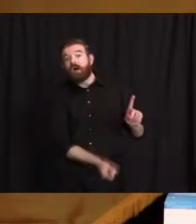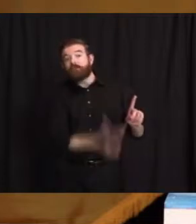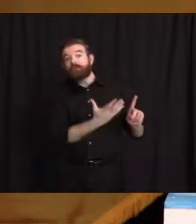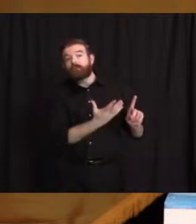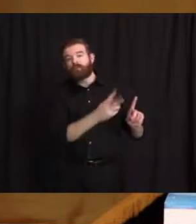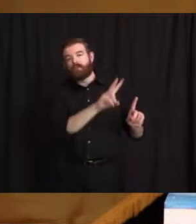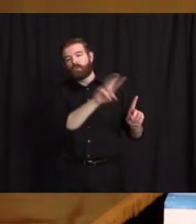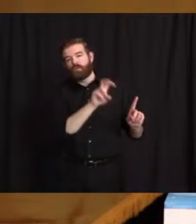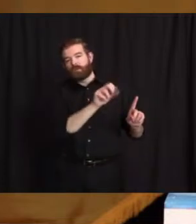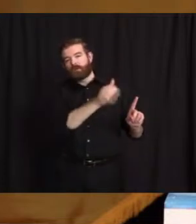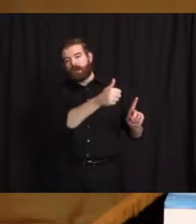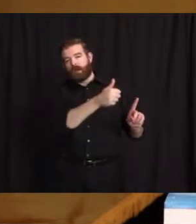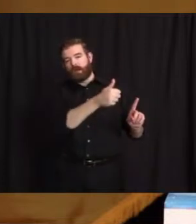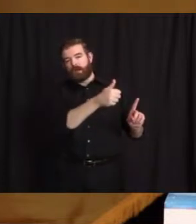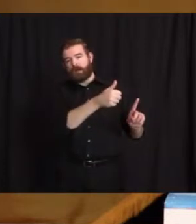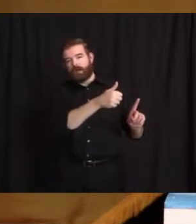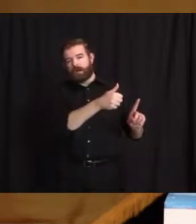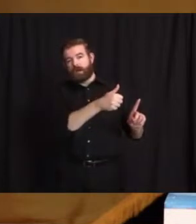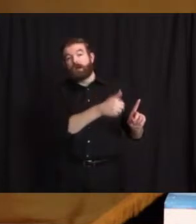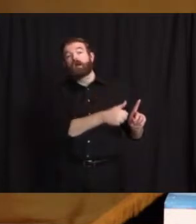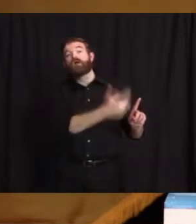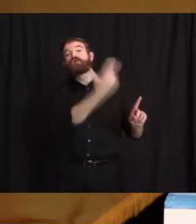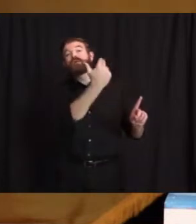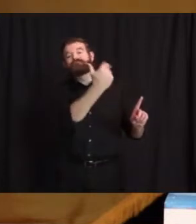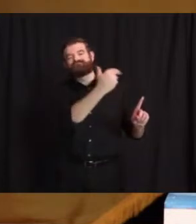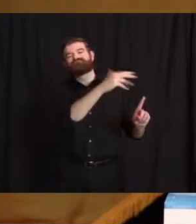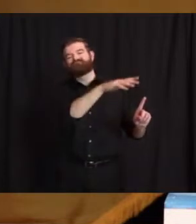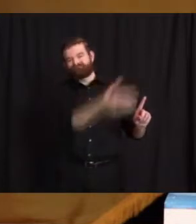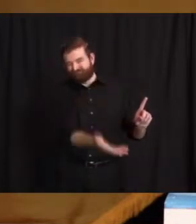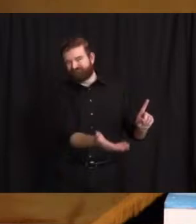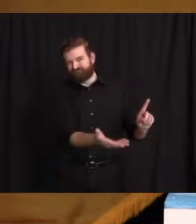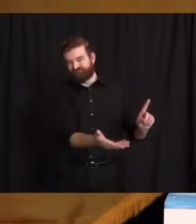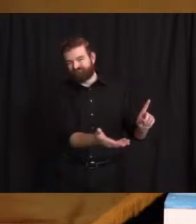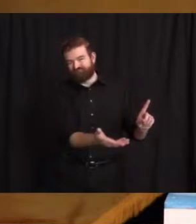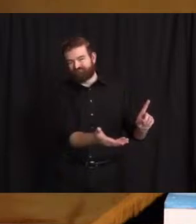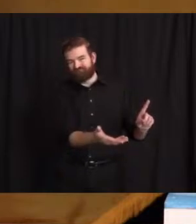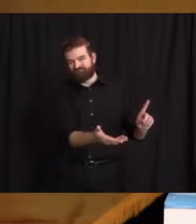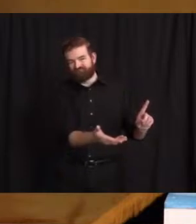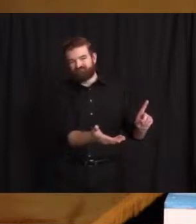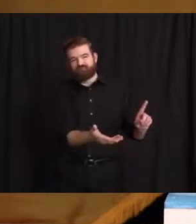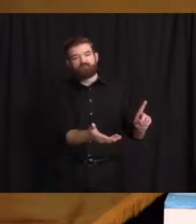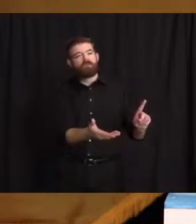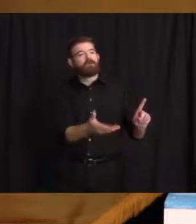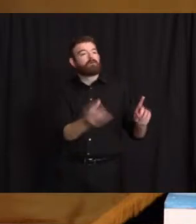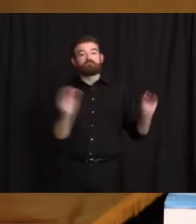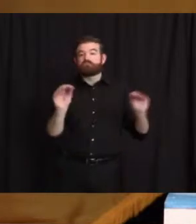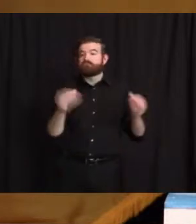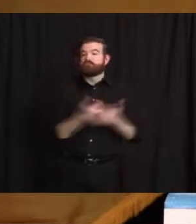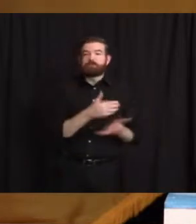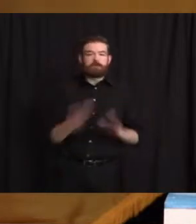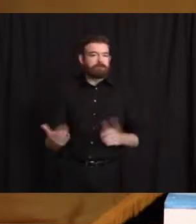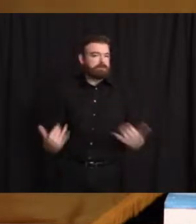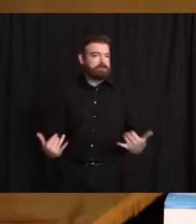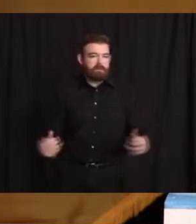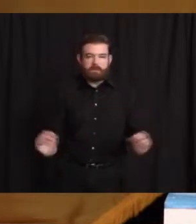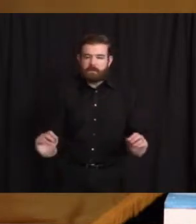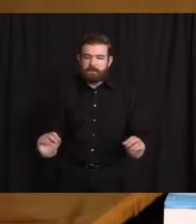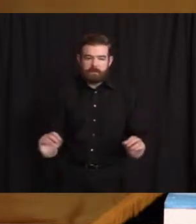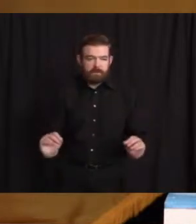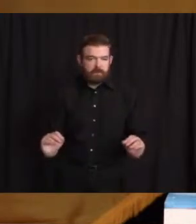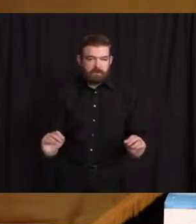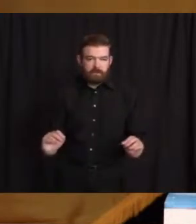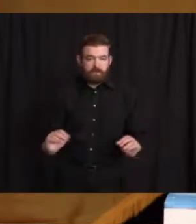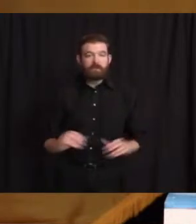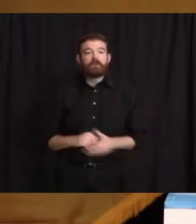been a total of 13 patient deaths, no new deaths today. As of May 18th,